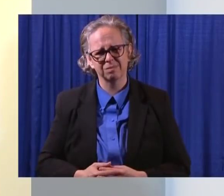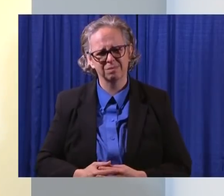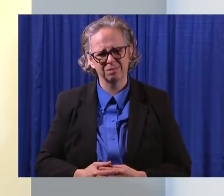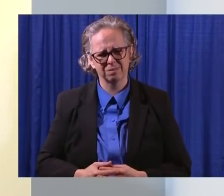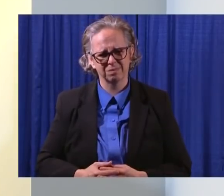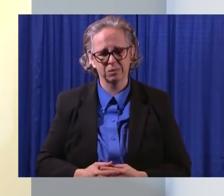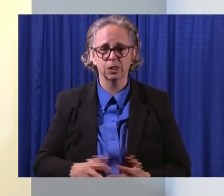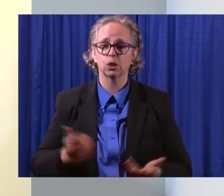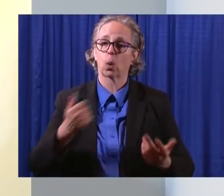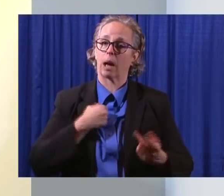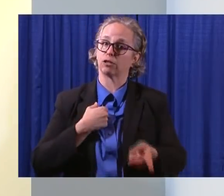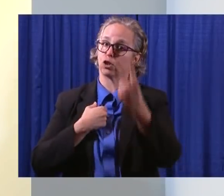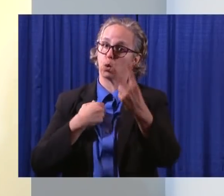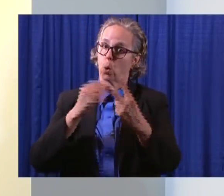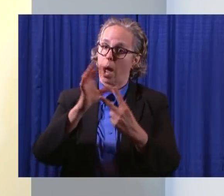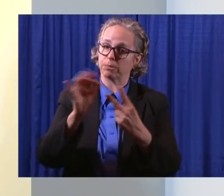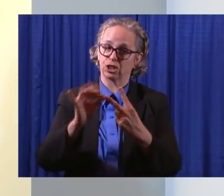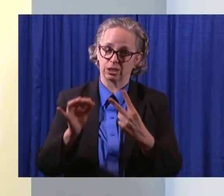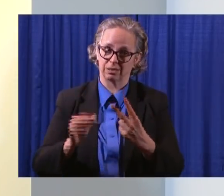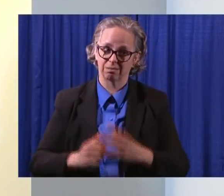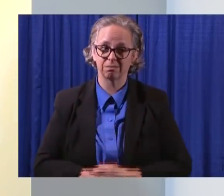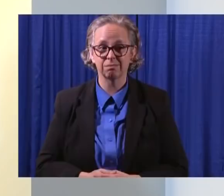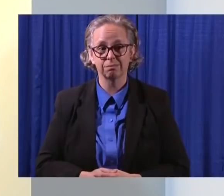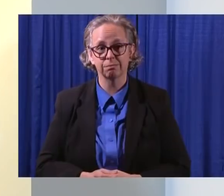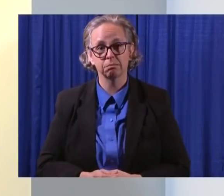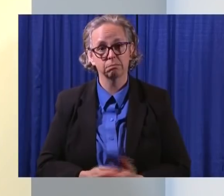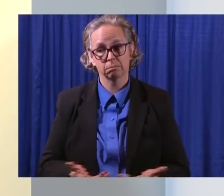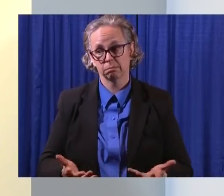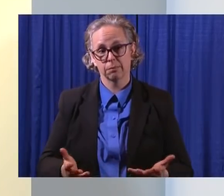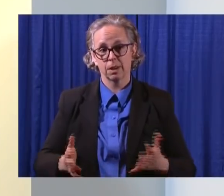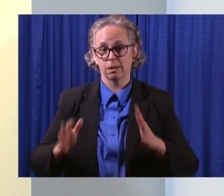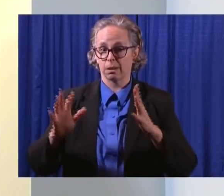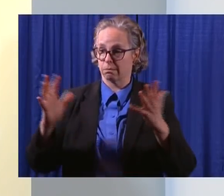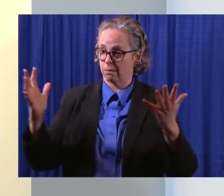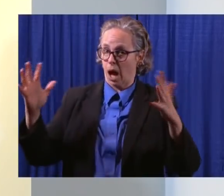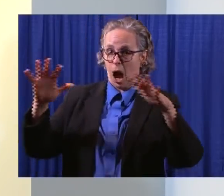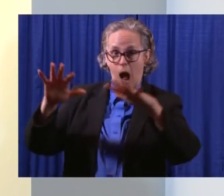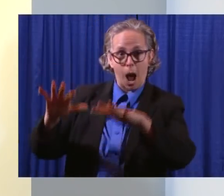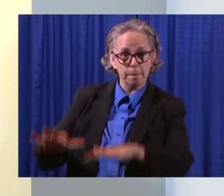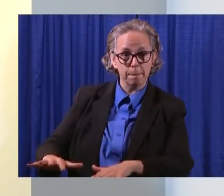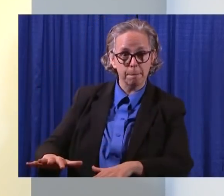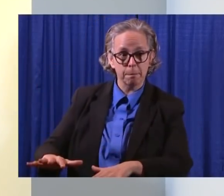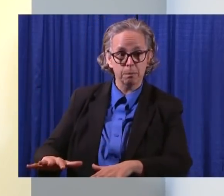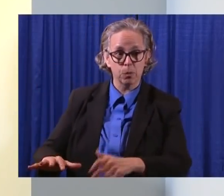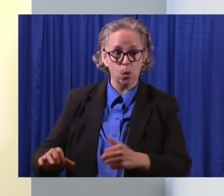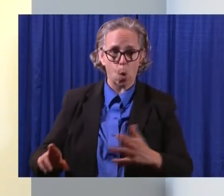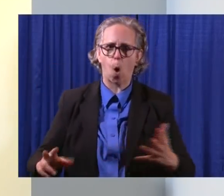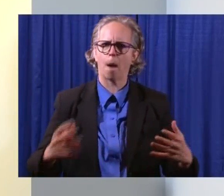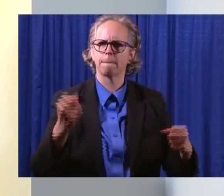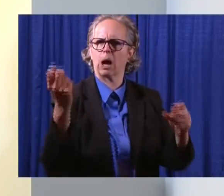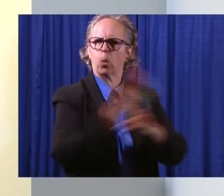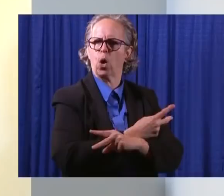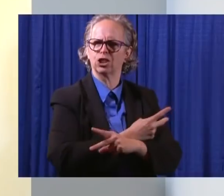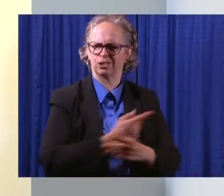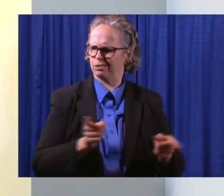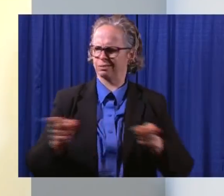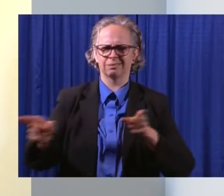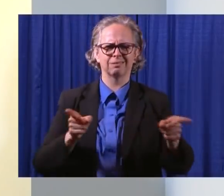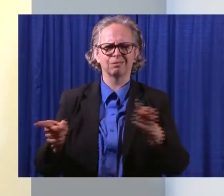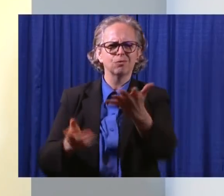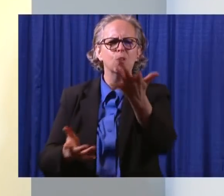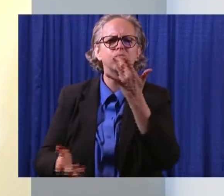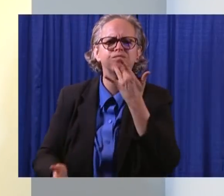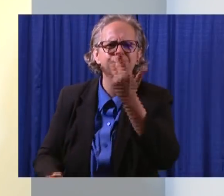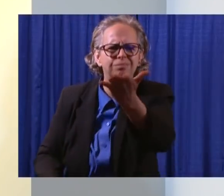situation with our words and our actions, and I think that's what we're encouraging, more peacemakers as we go